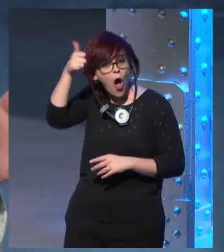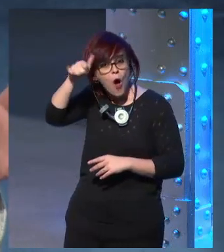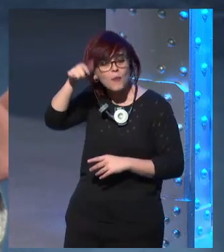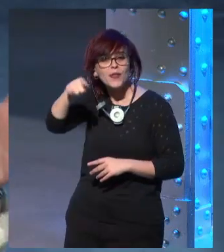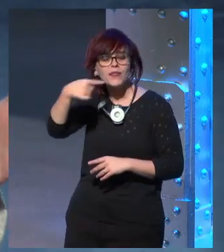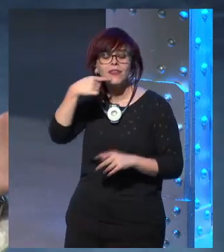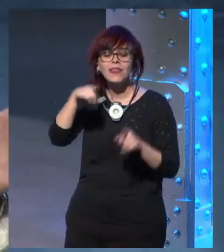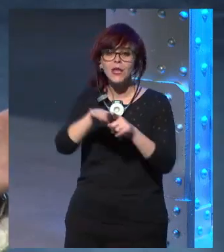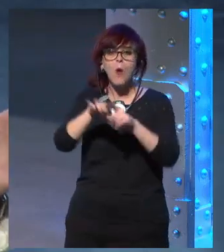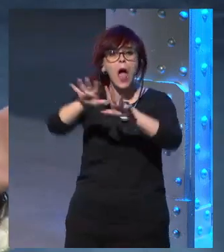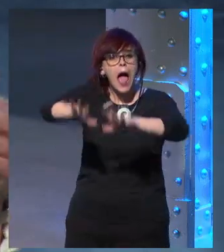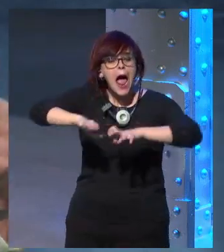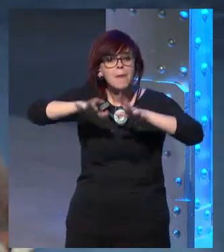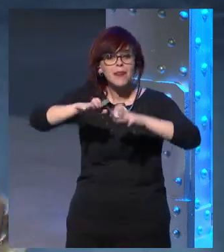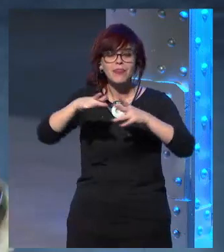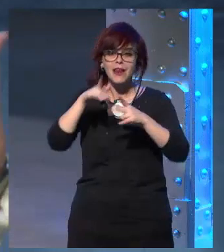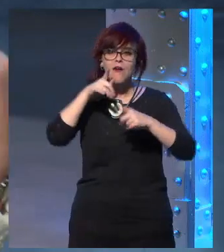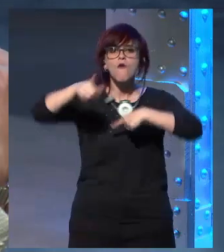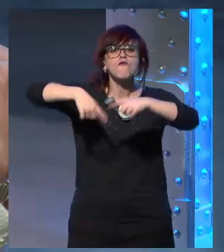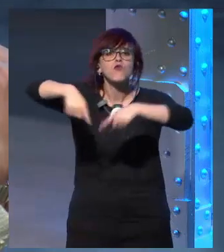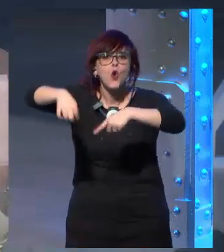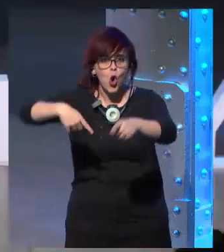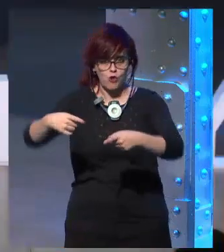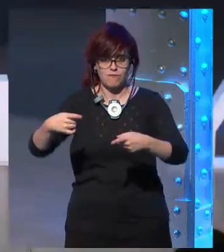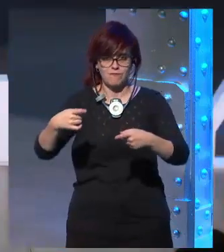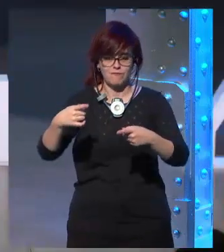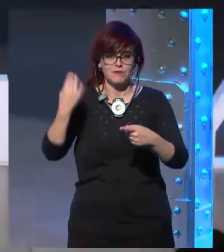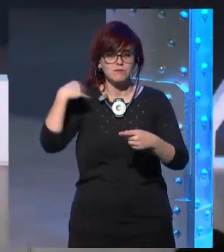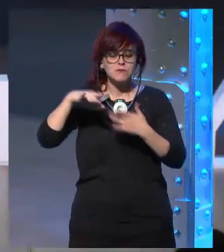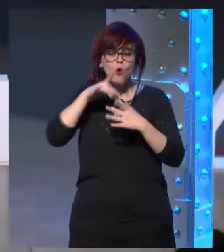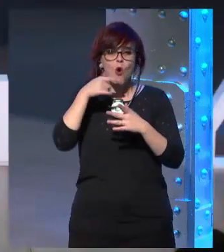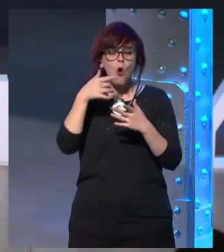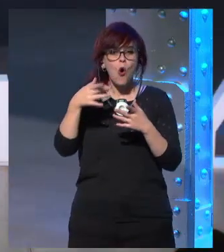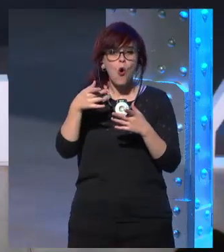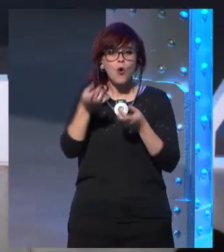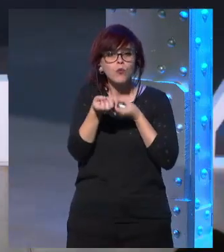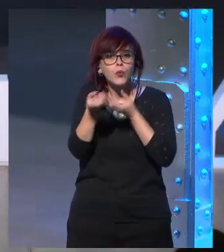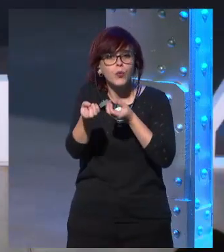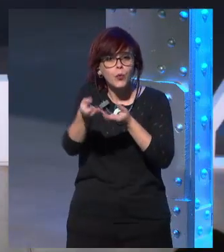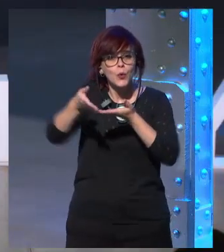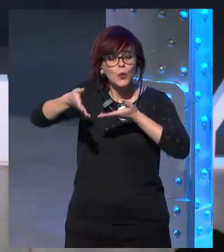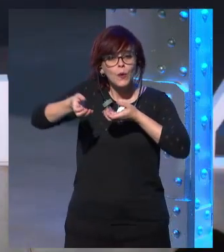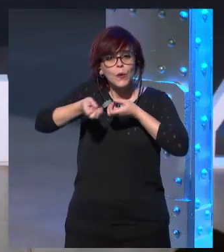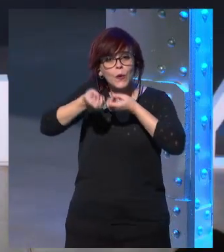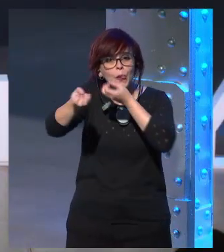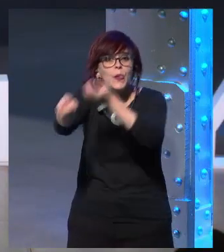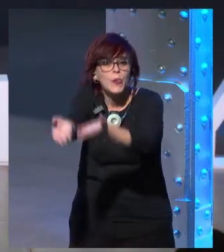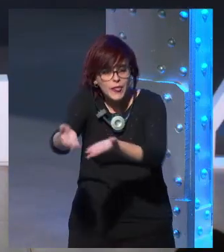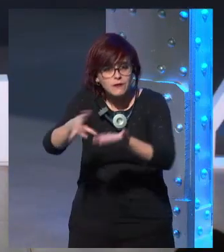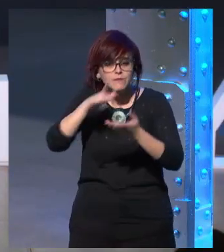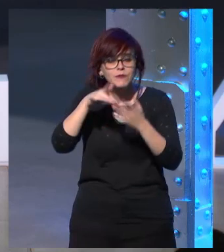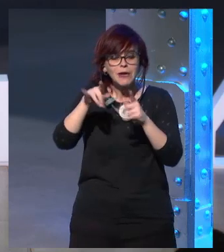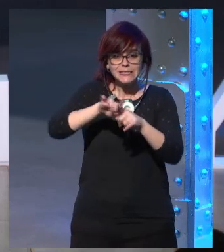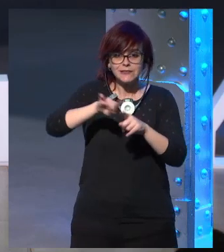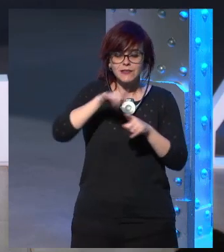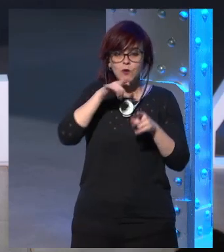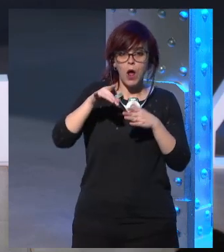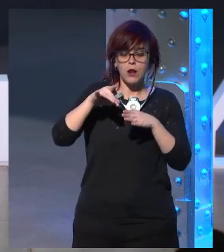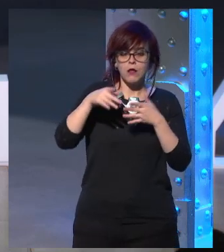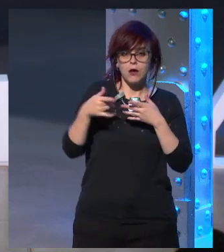into something you care about, you sort of have this feeling of just being in the flow. And that's what ideal learning